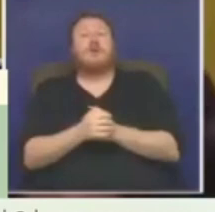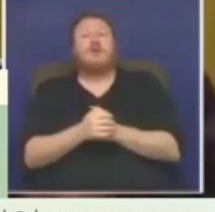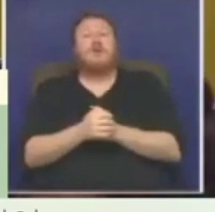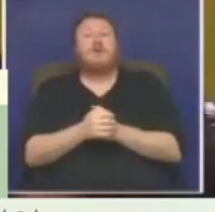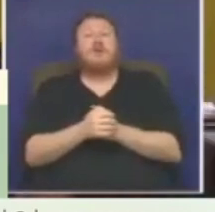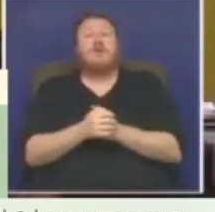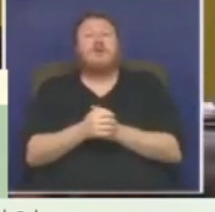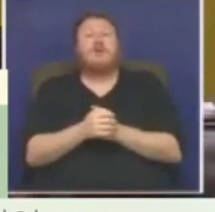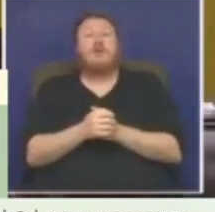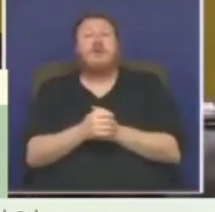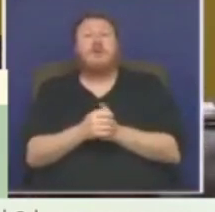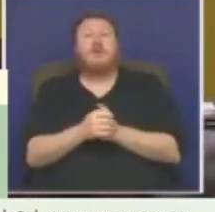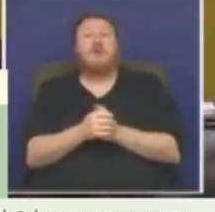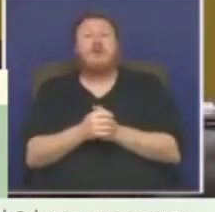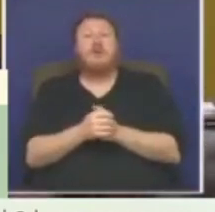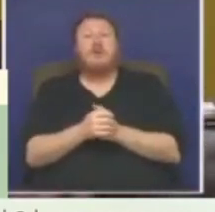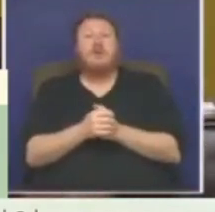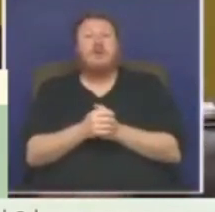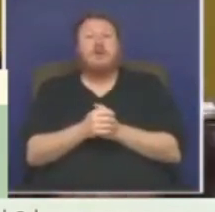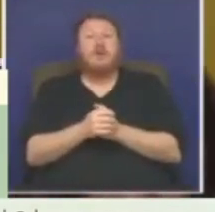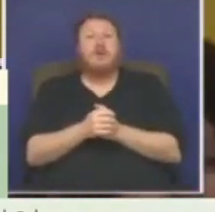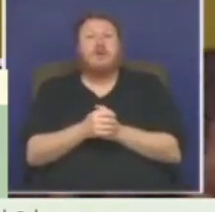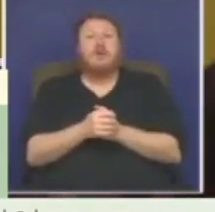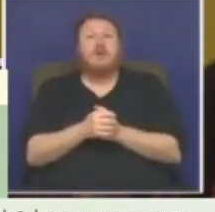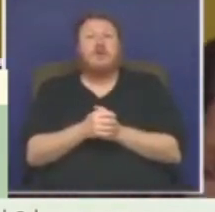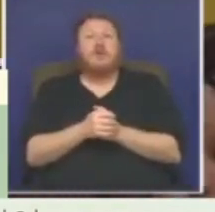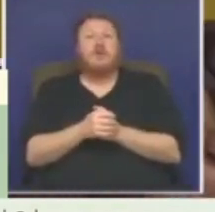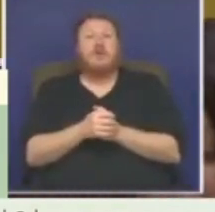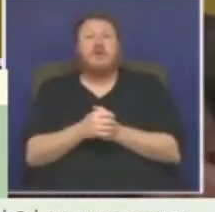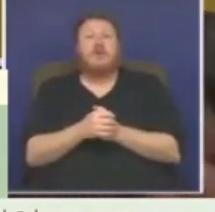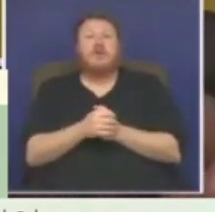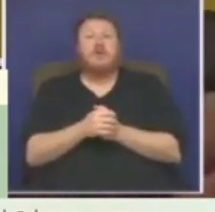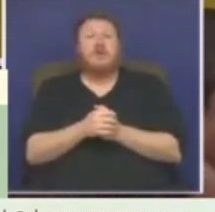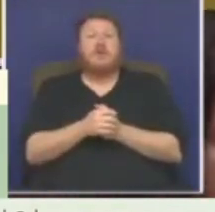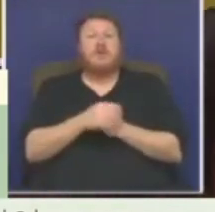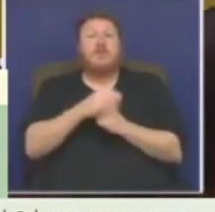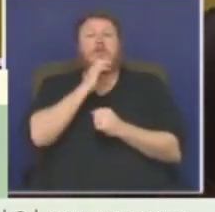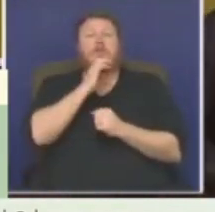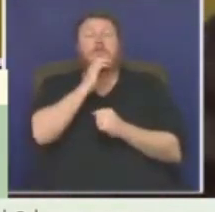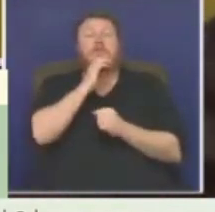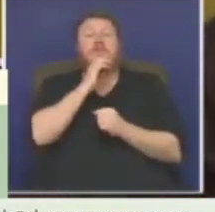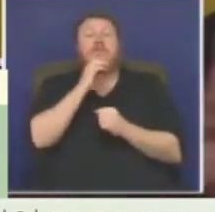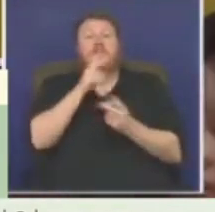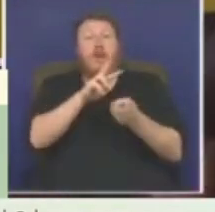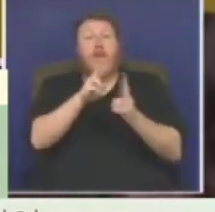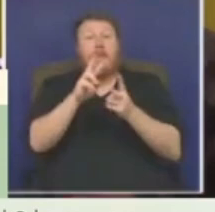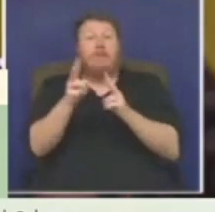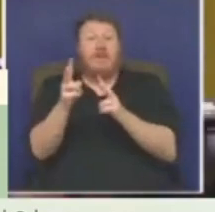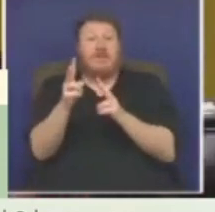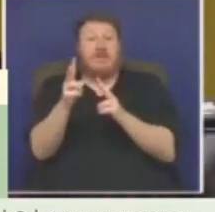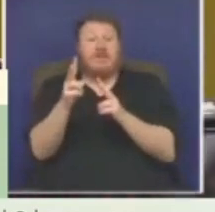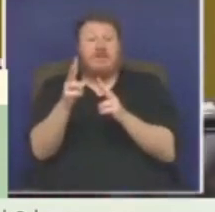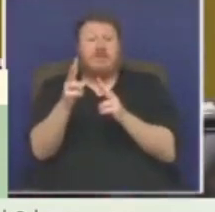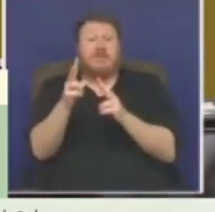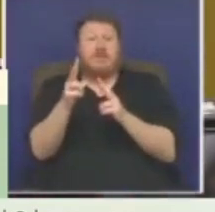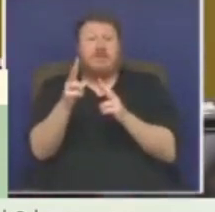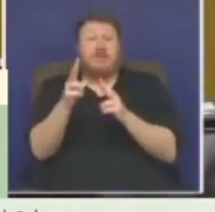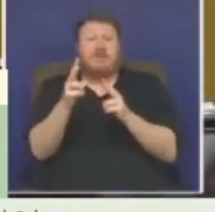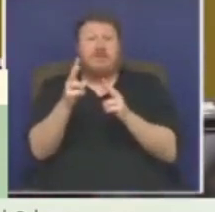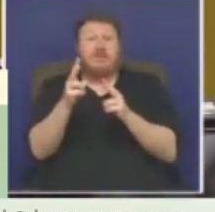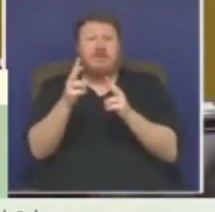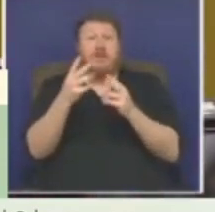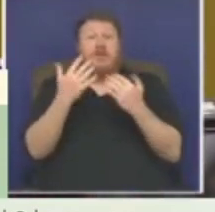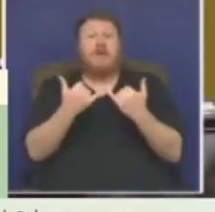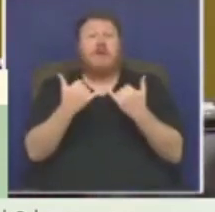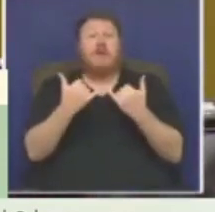discussion taking place. Now you see, now that means that the amendment that's in front of us must now be decided